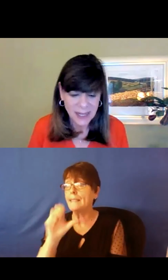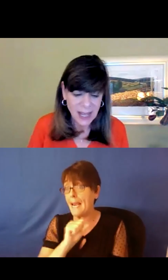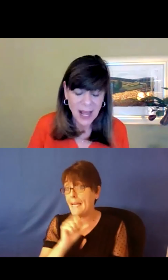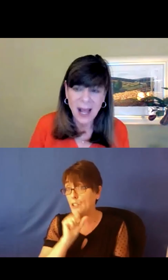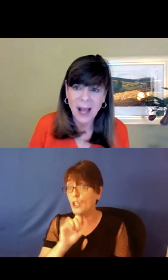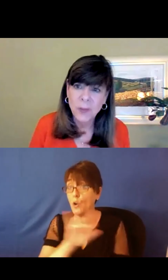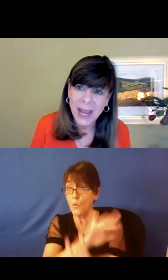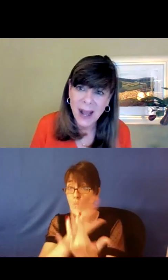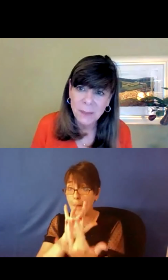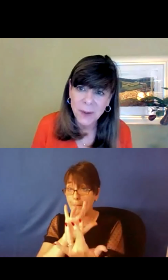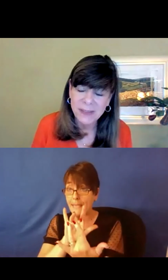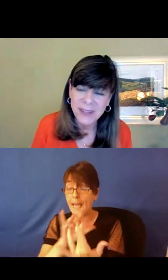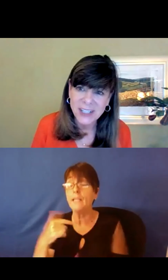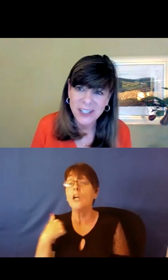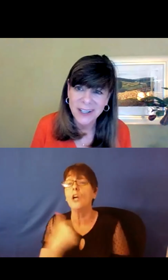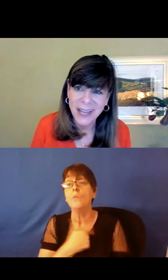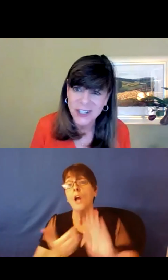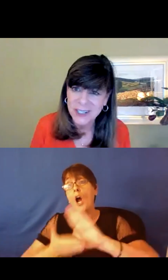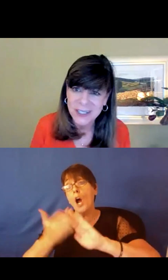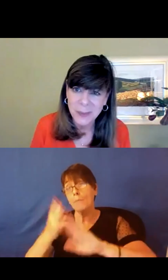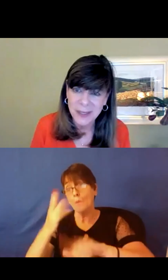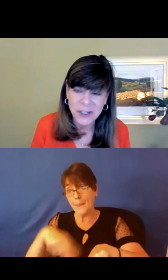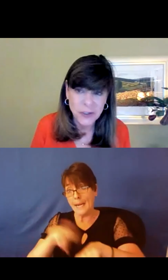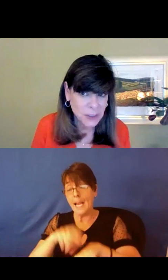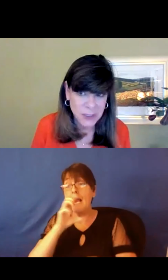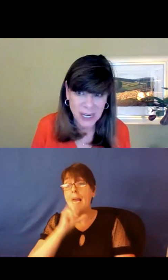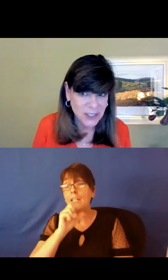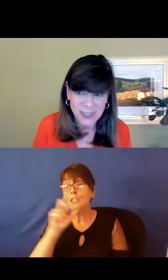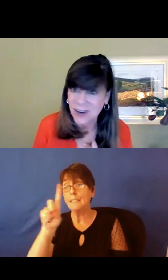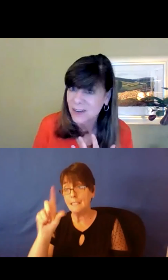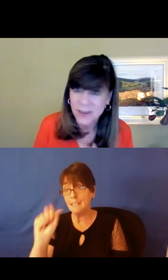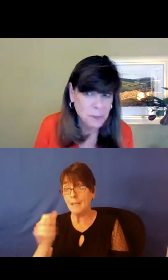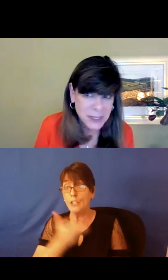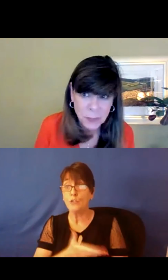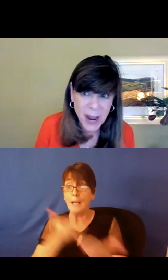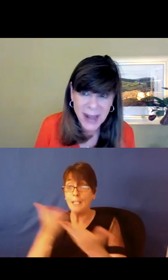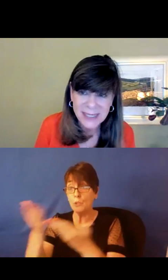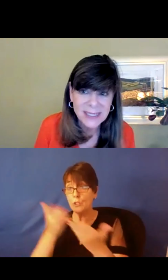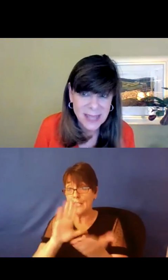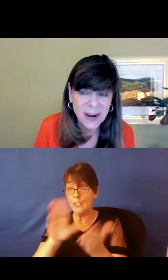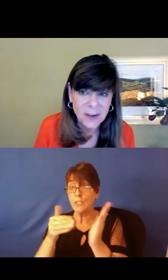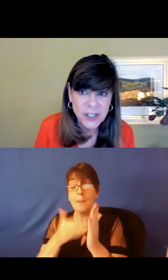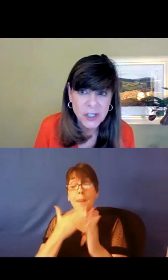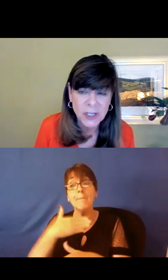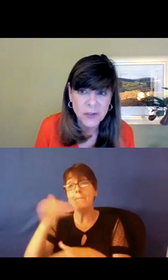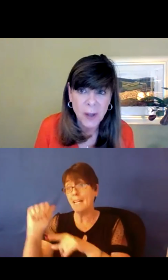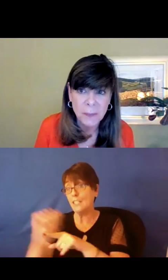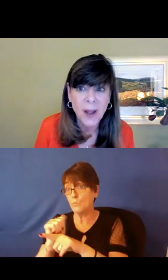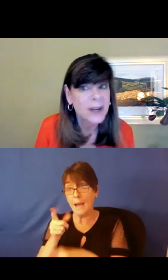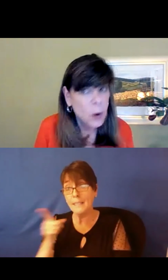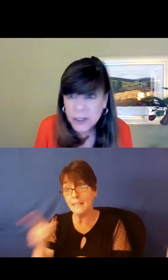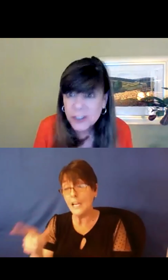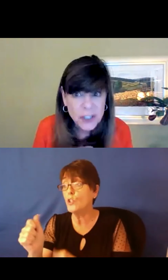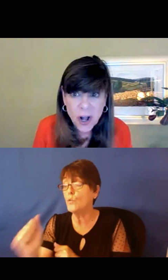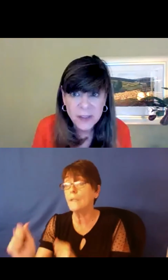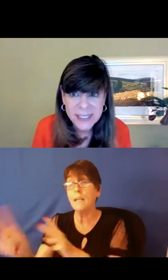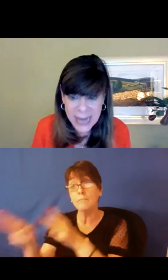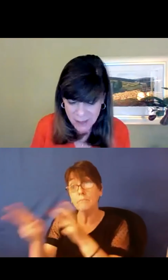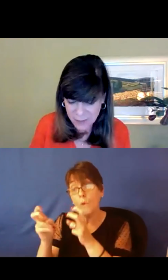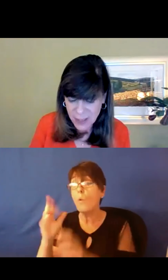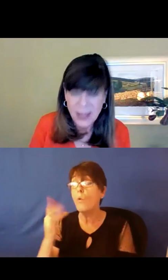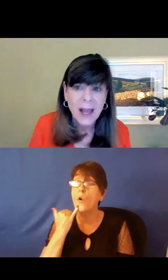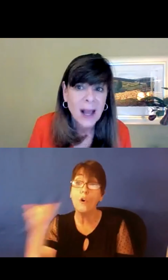website, we operate the National Aging and Disability Transportation Center. There are best practices there that you can draw upon, or you can just